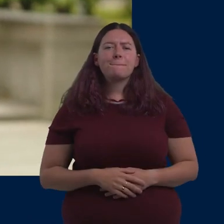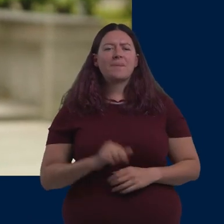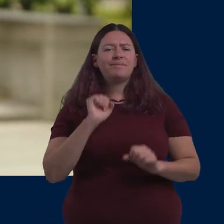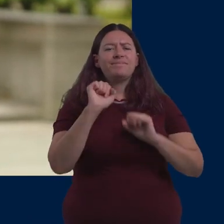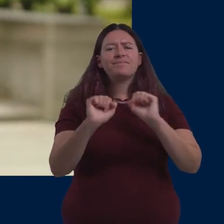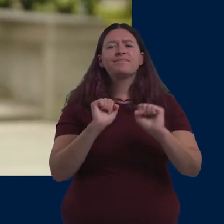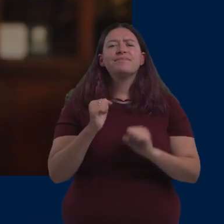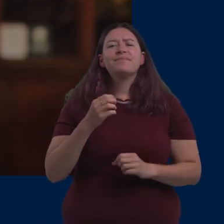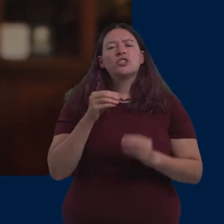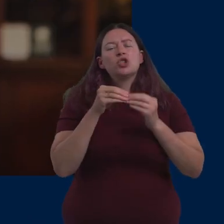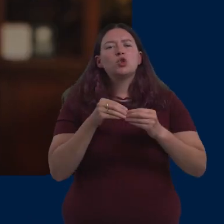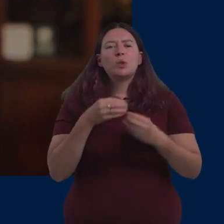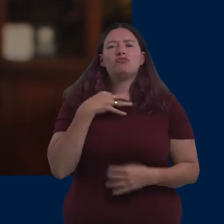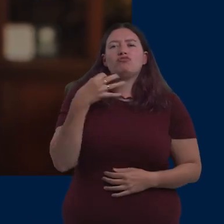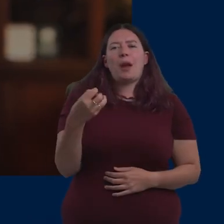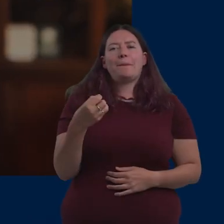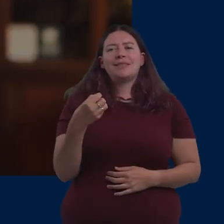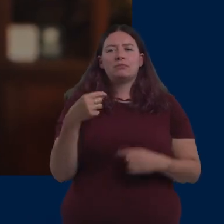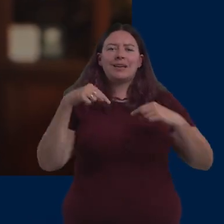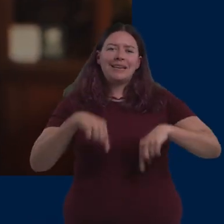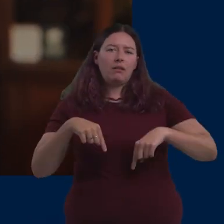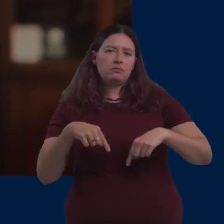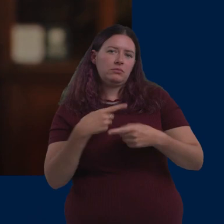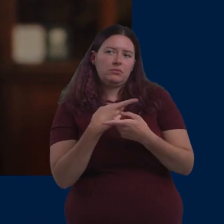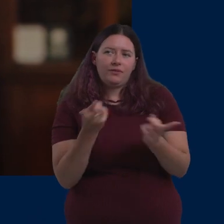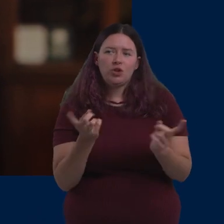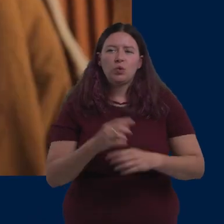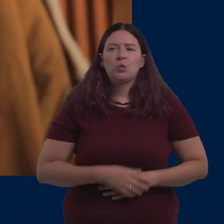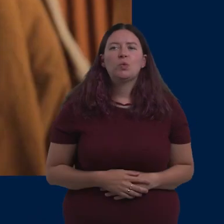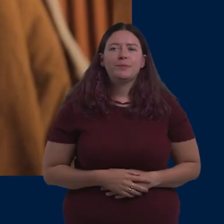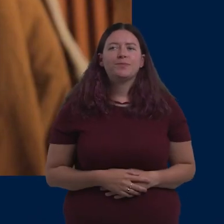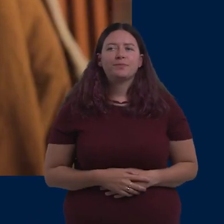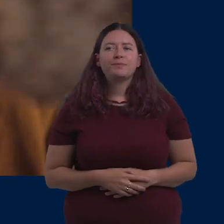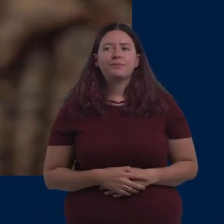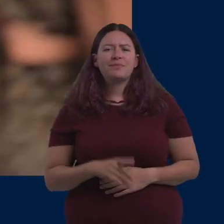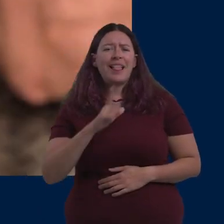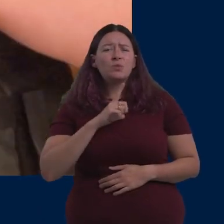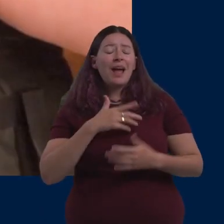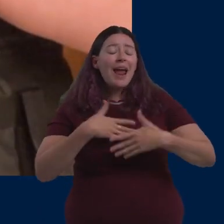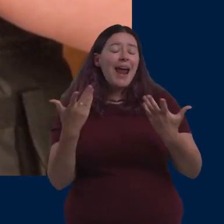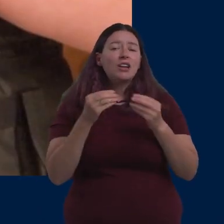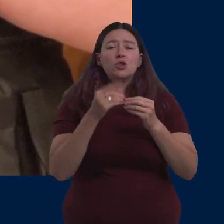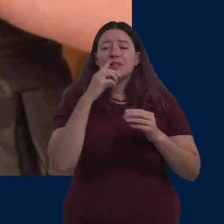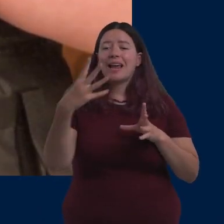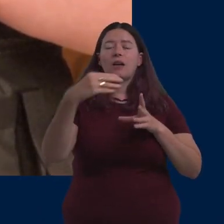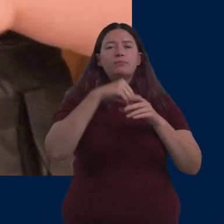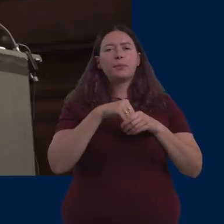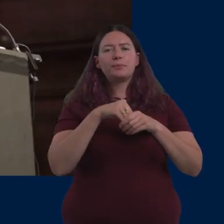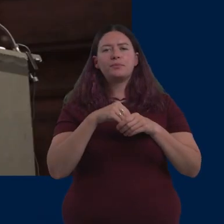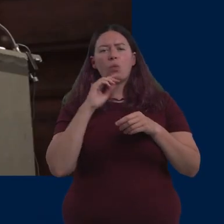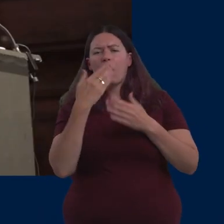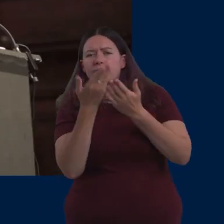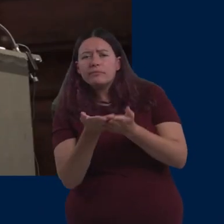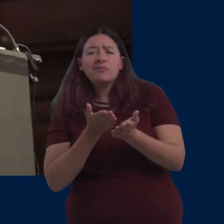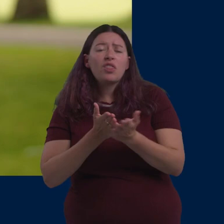Global Buddies program. Your student representatives are here for you. Which is why any student can get involved in making a change by bringing a motion